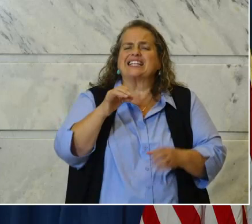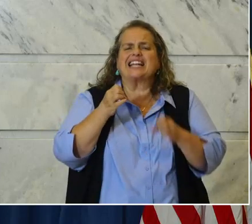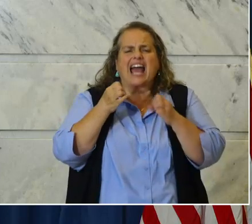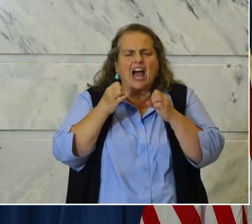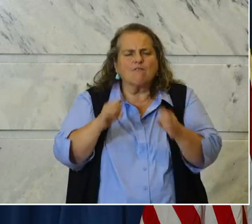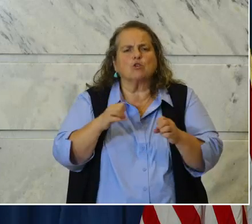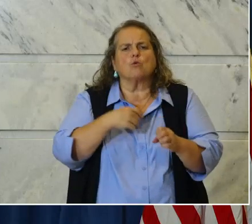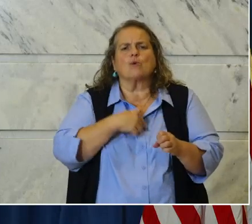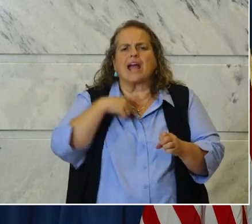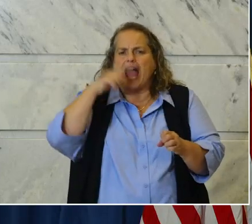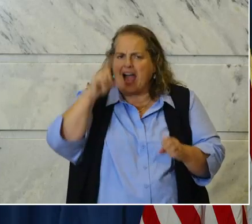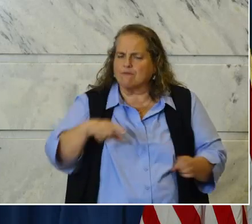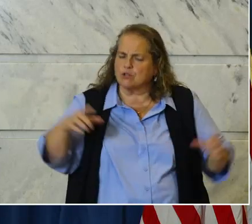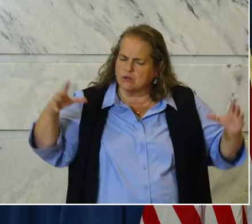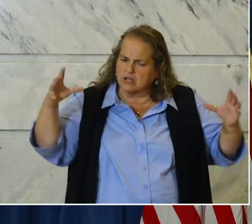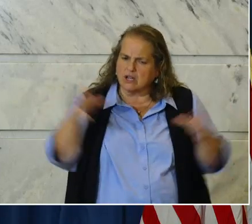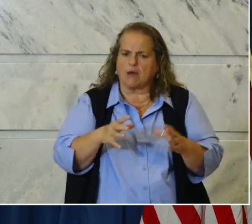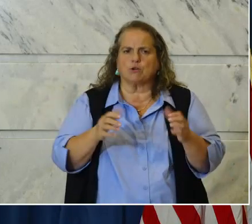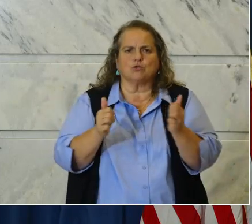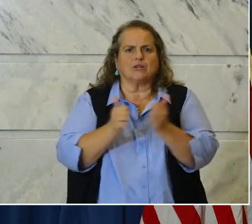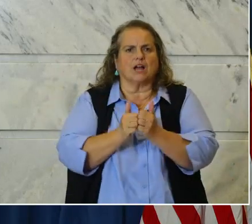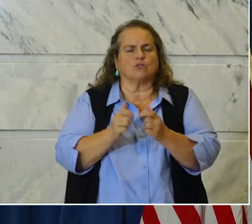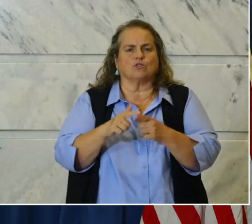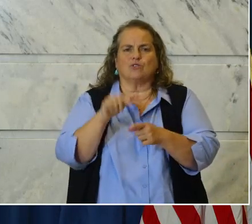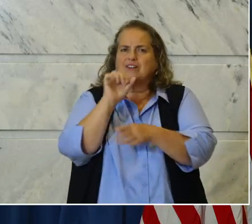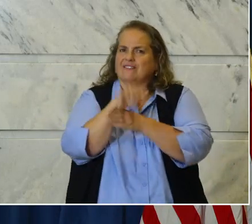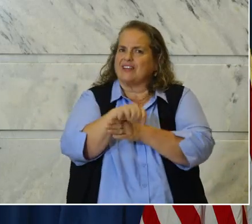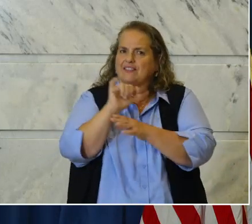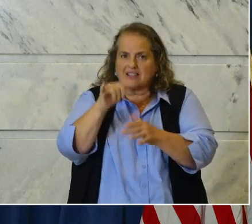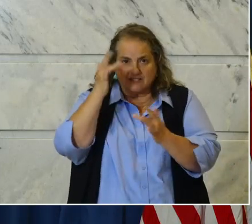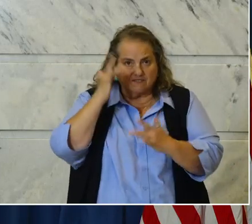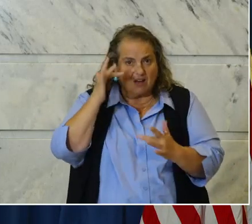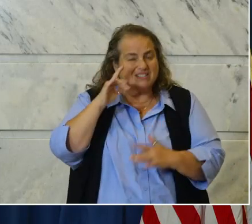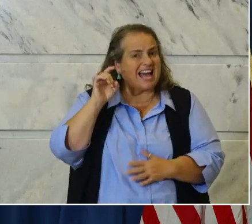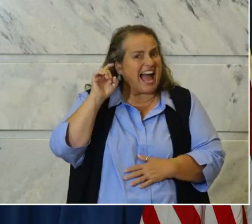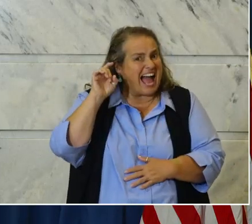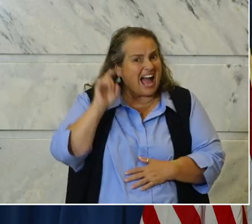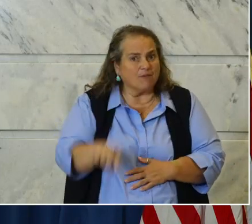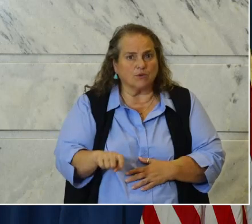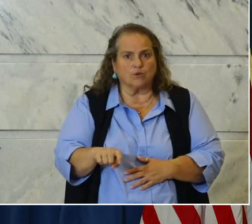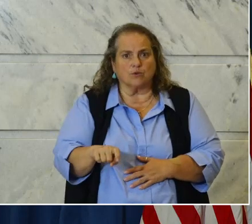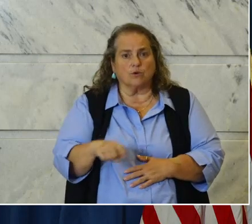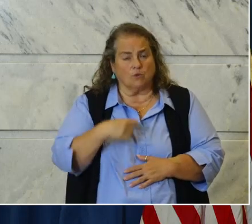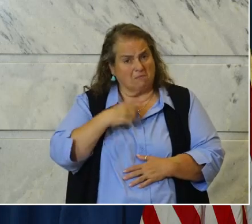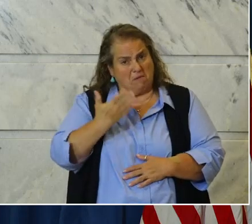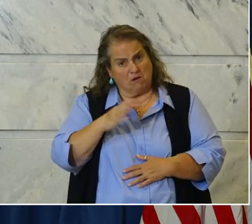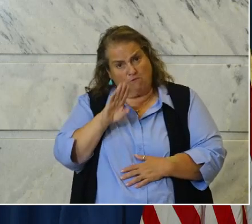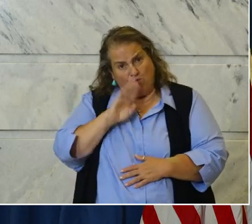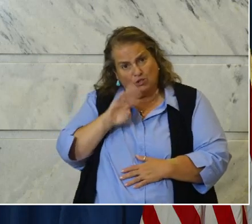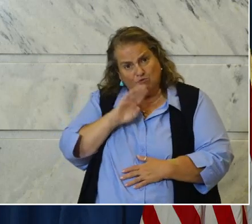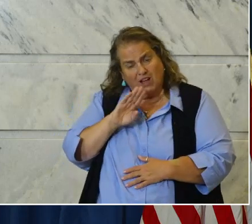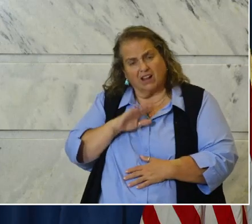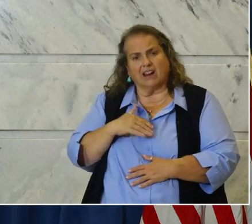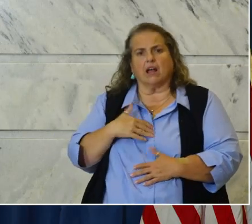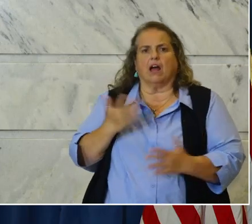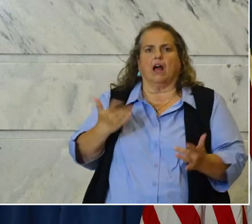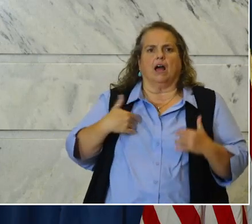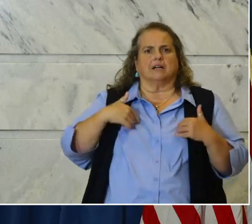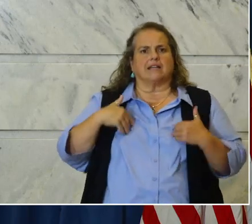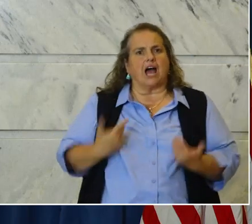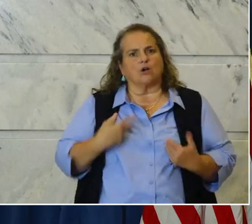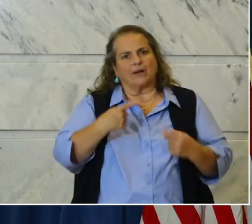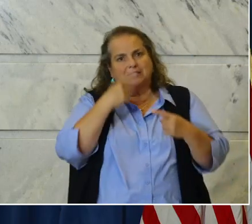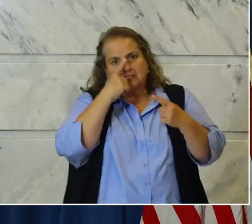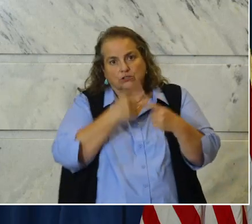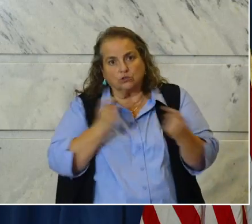we've got to come together to defeat this virus. While we may get frustrated at times and disagree at times, it's